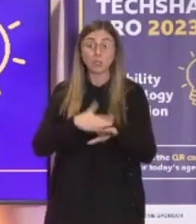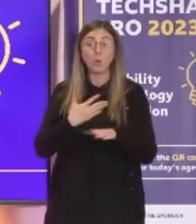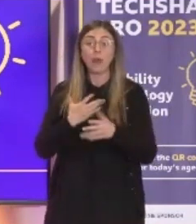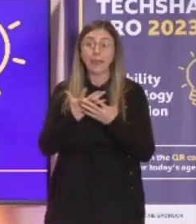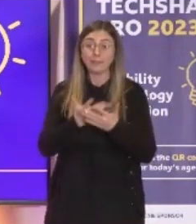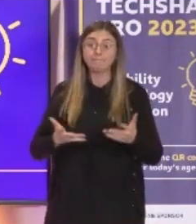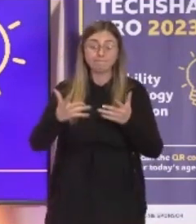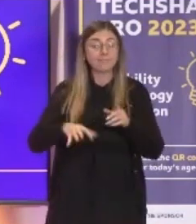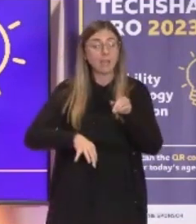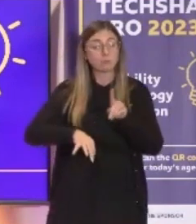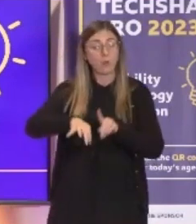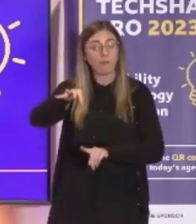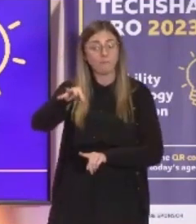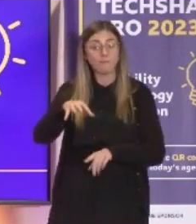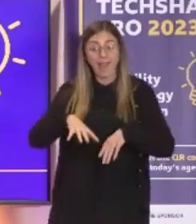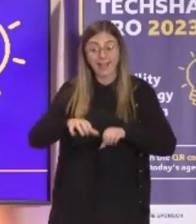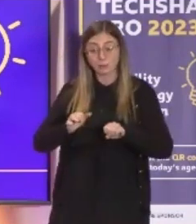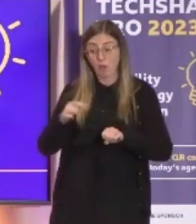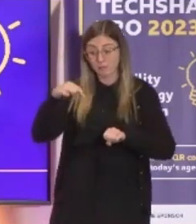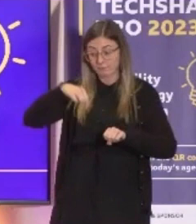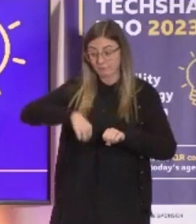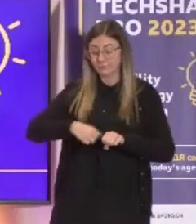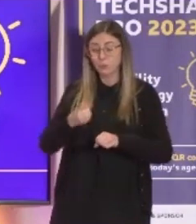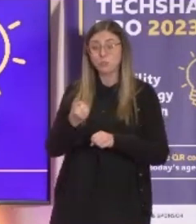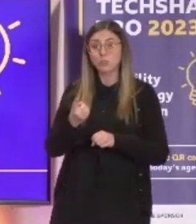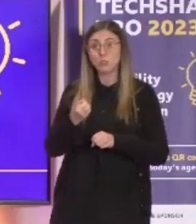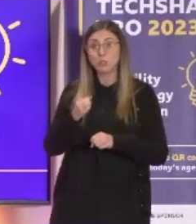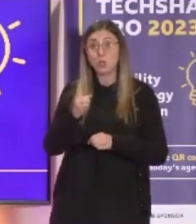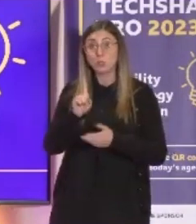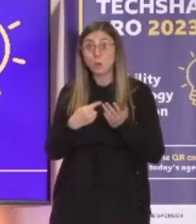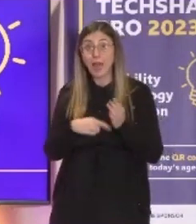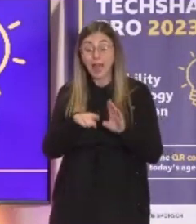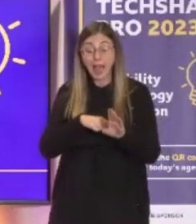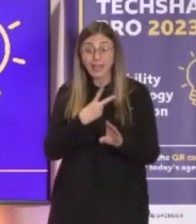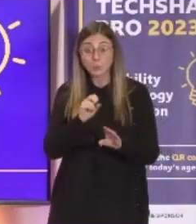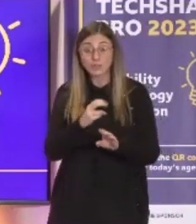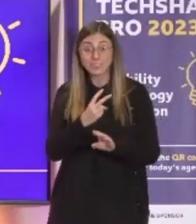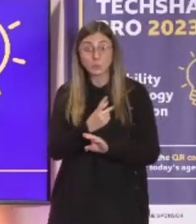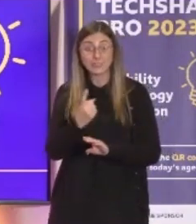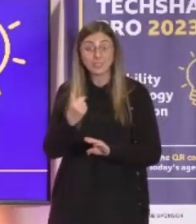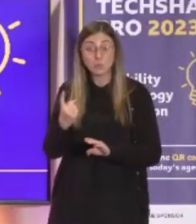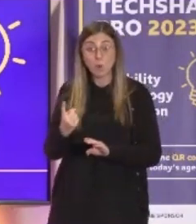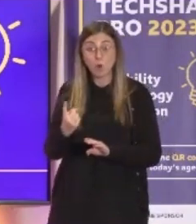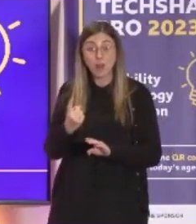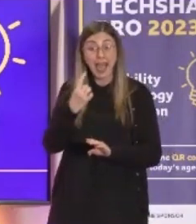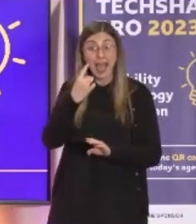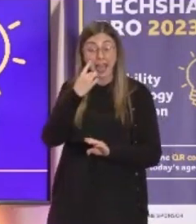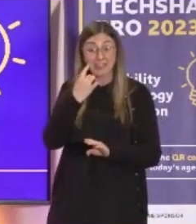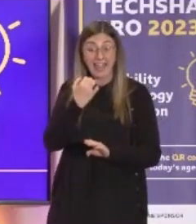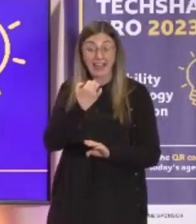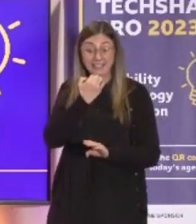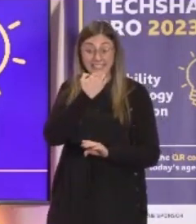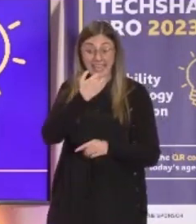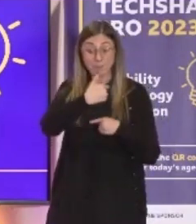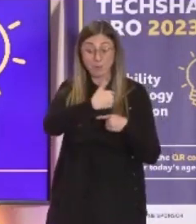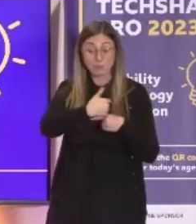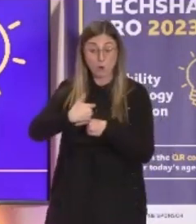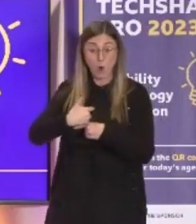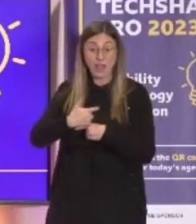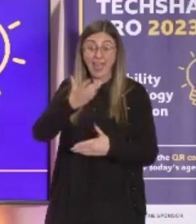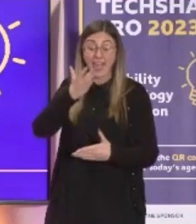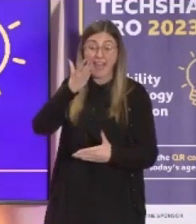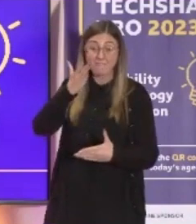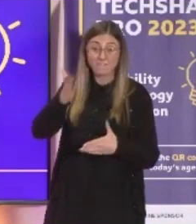been here since July of 2021. In fact, the day that we're recording this is my first day as an official UK